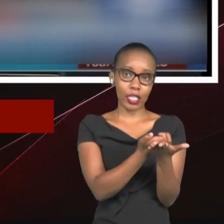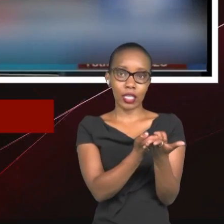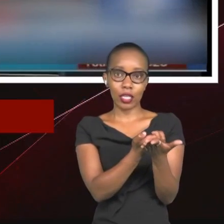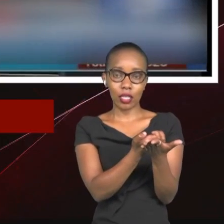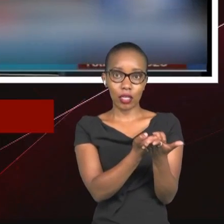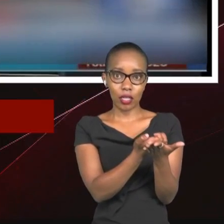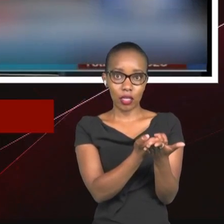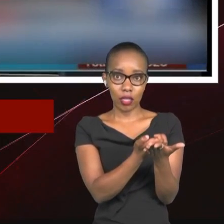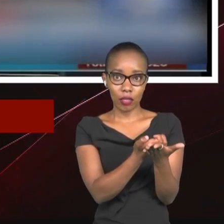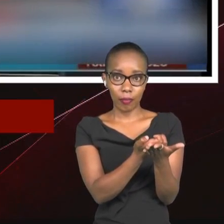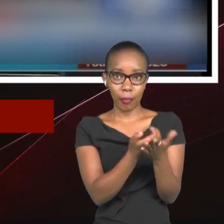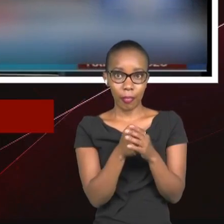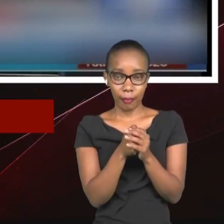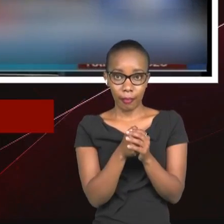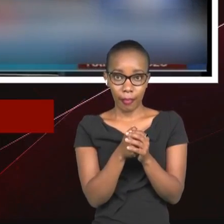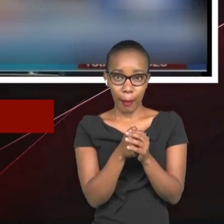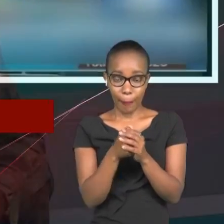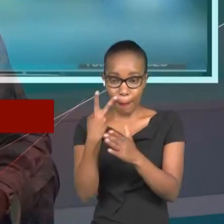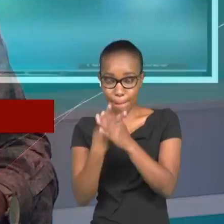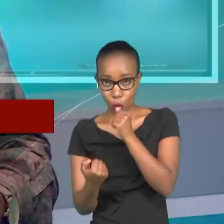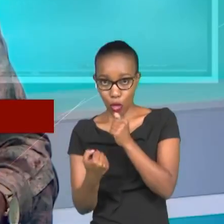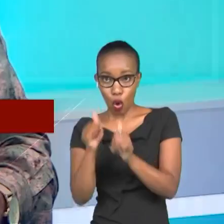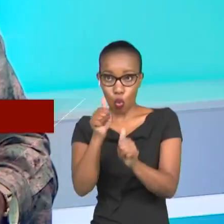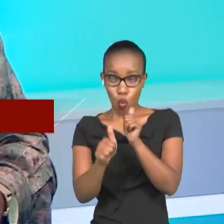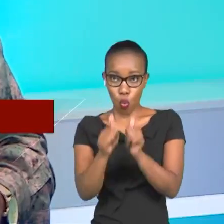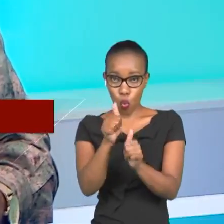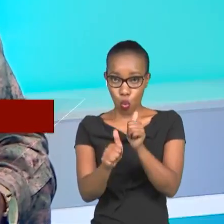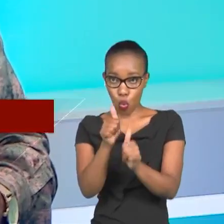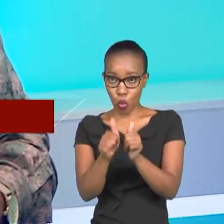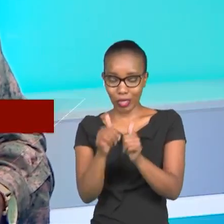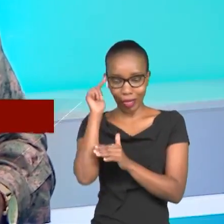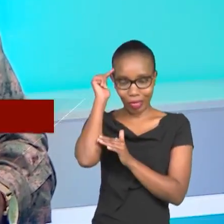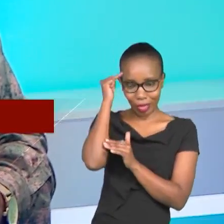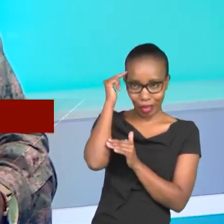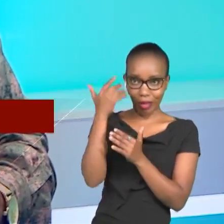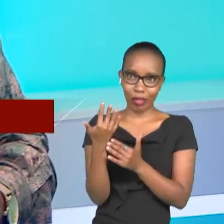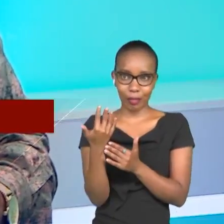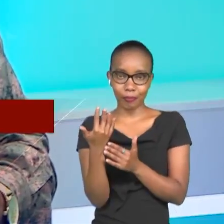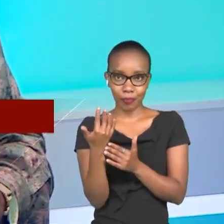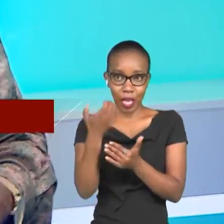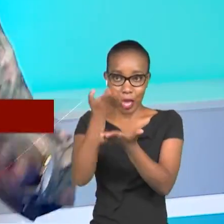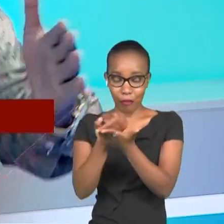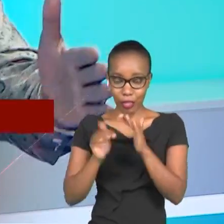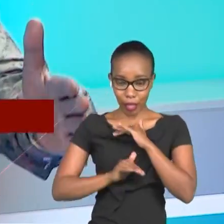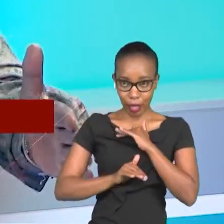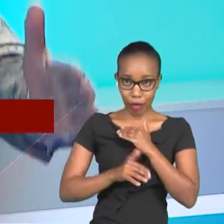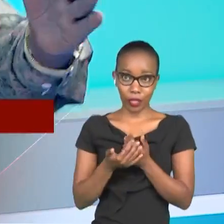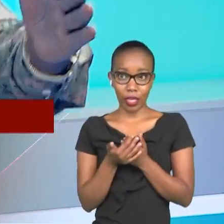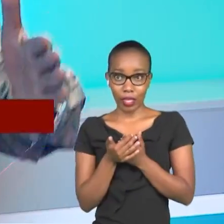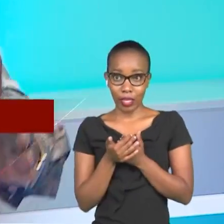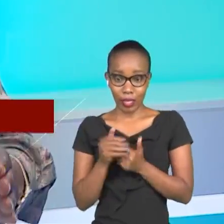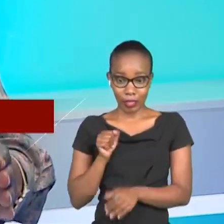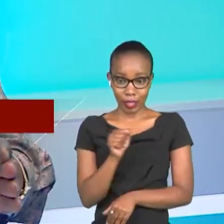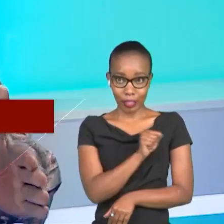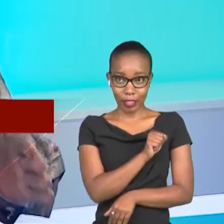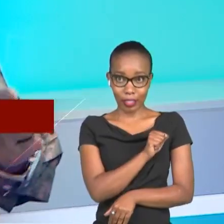or put on the table by either side, which side he thinks that it carries the weight of the day. So, in this particular case, the Senate